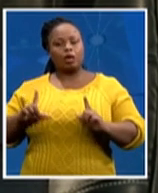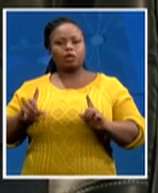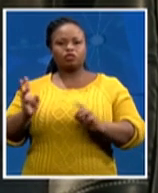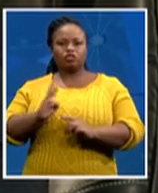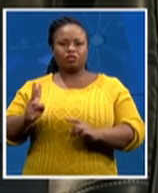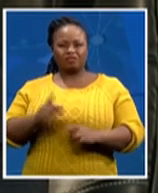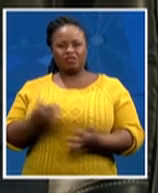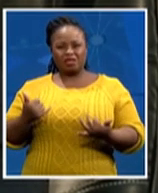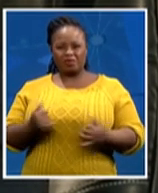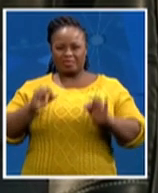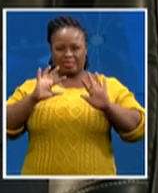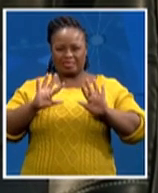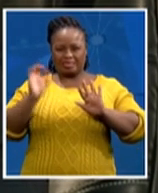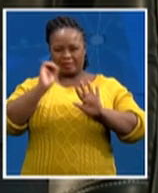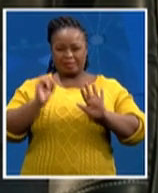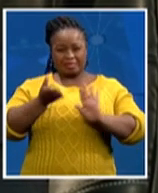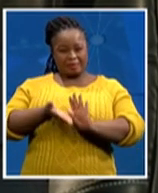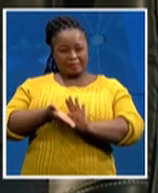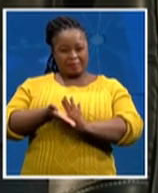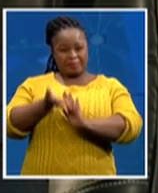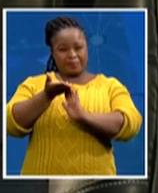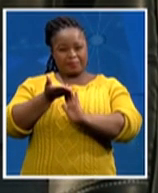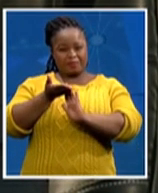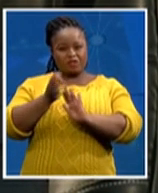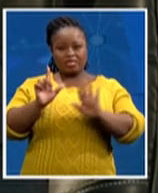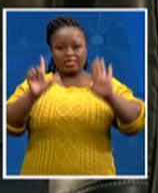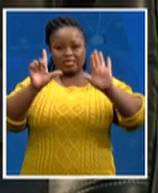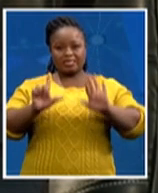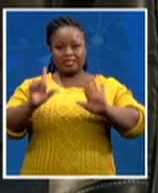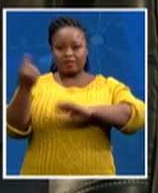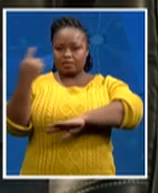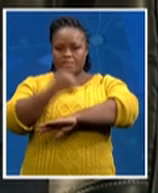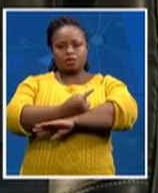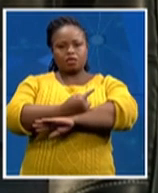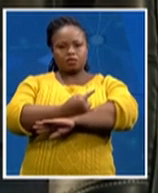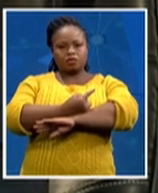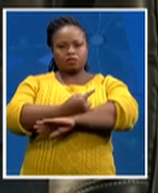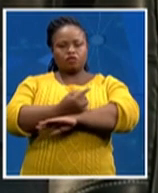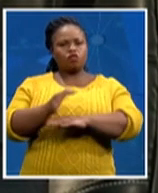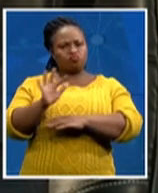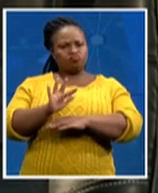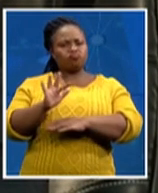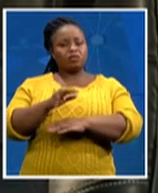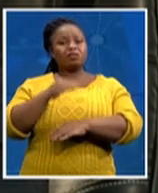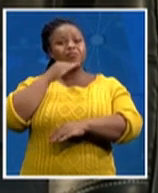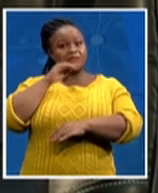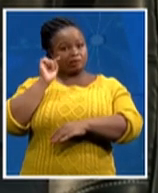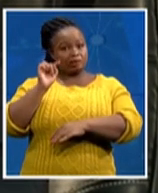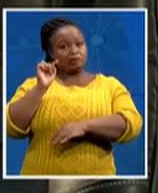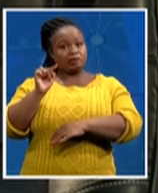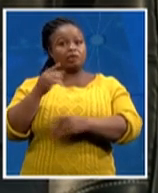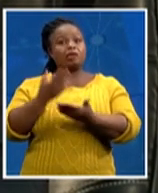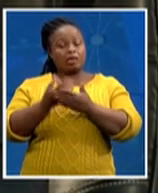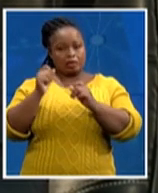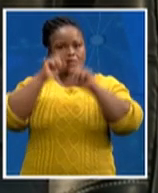over a 7-day moving average will trigger an alert, while a